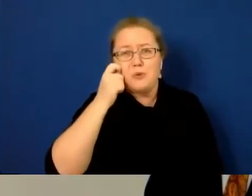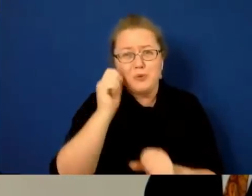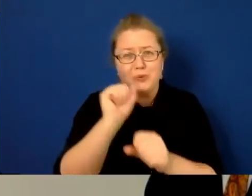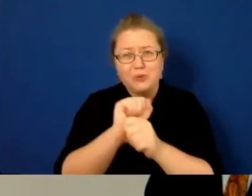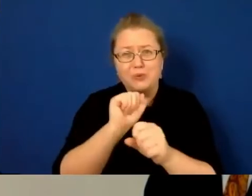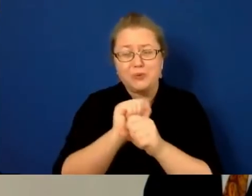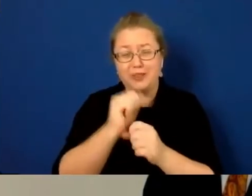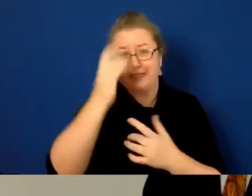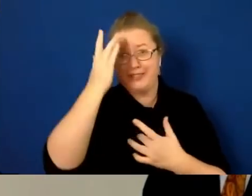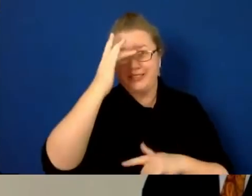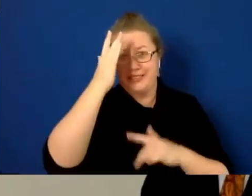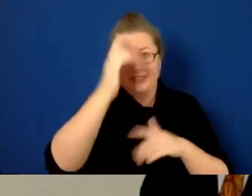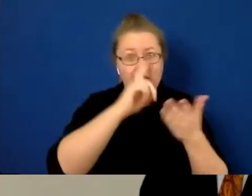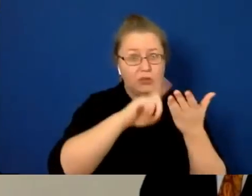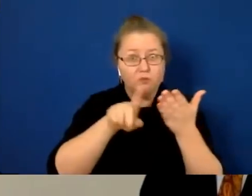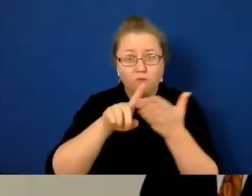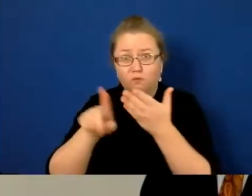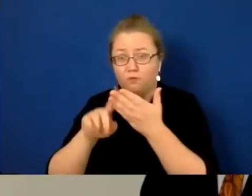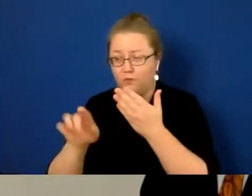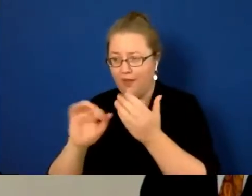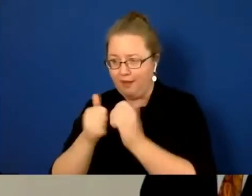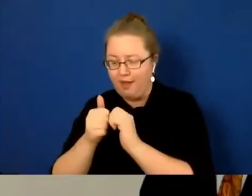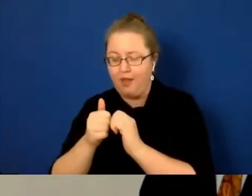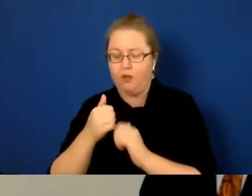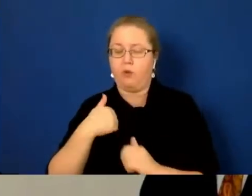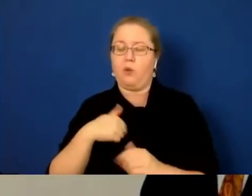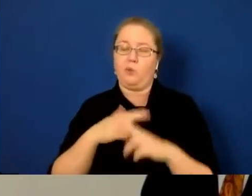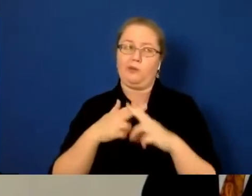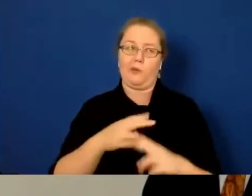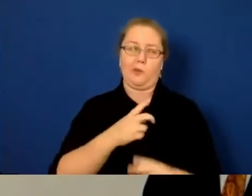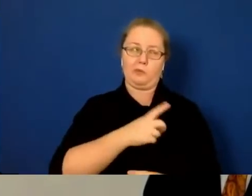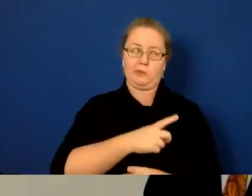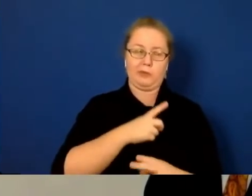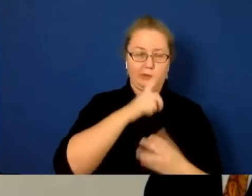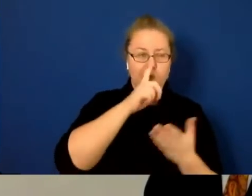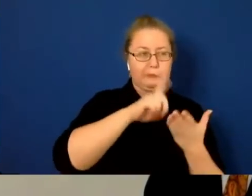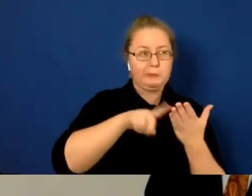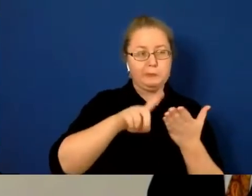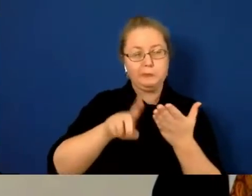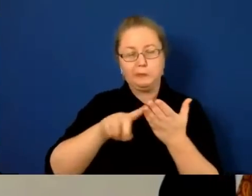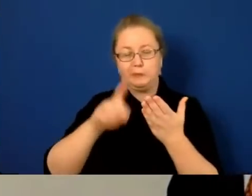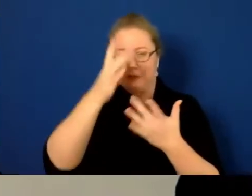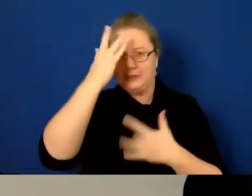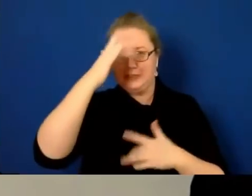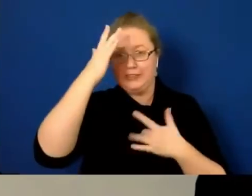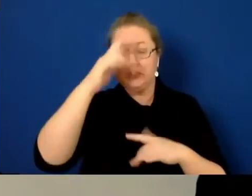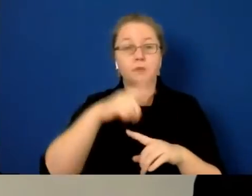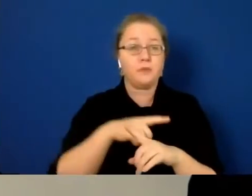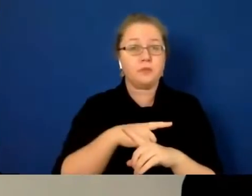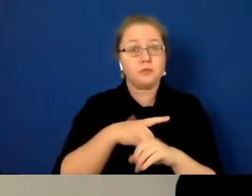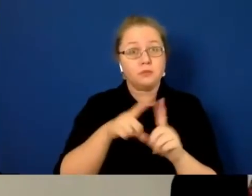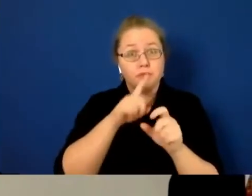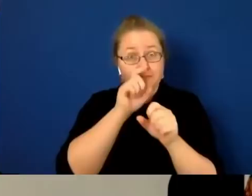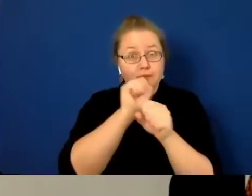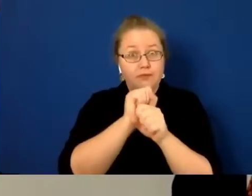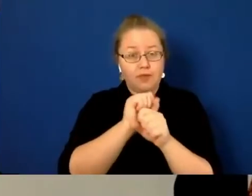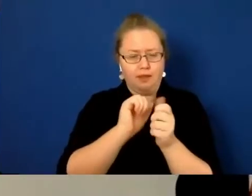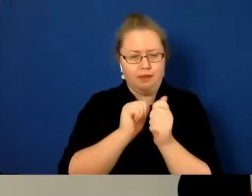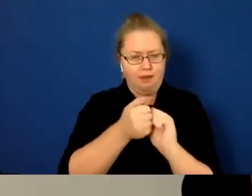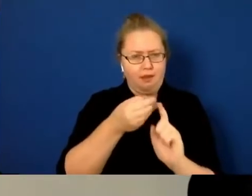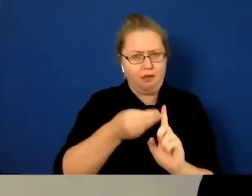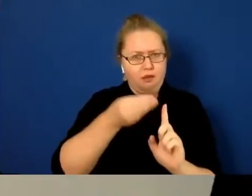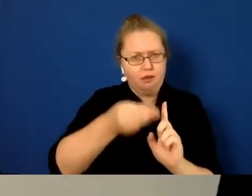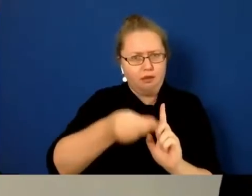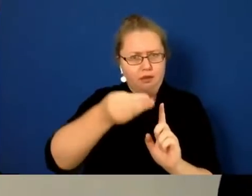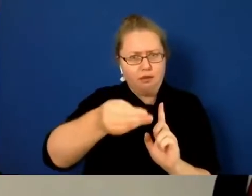cases. We have a very steady, low number of cases that we can't link, and that's one of the things that we follow very carefully to make